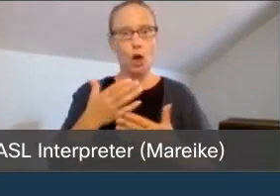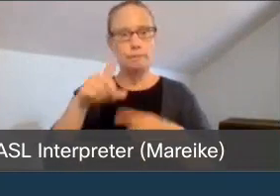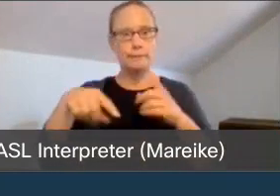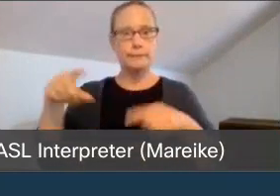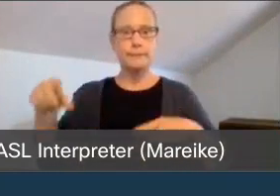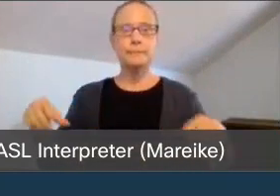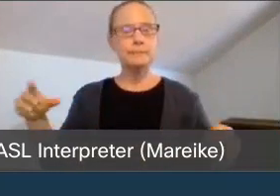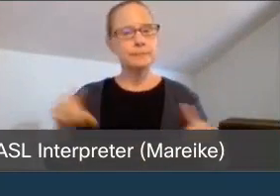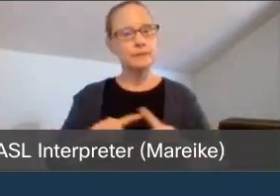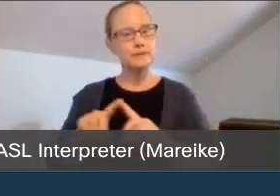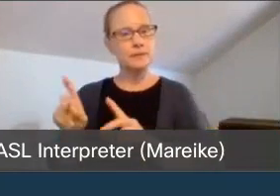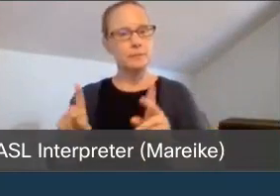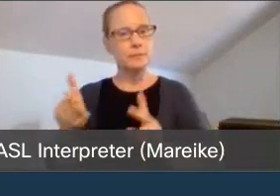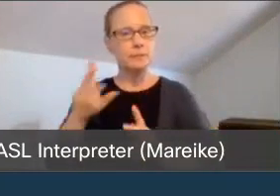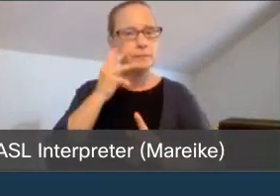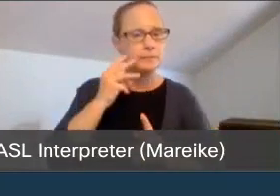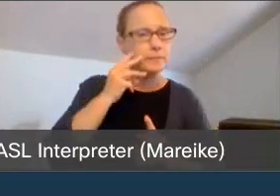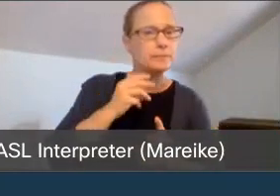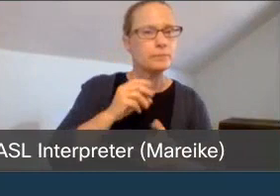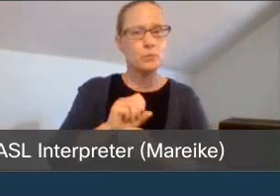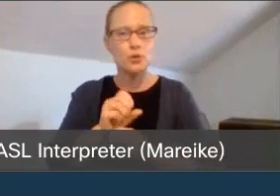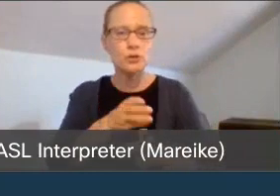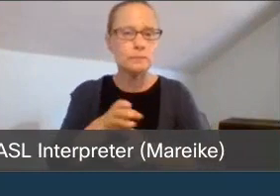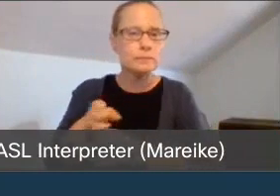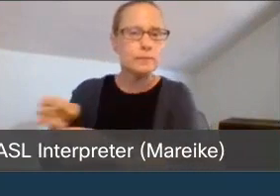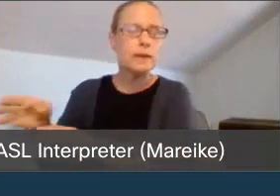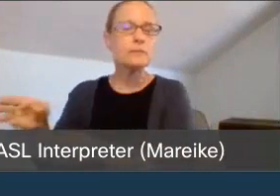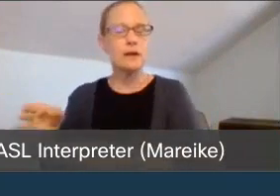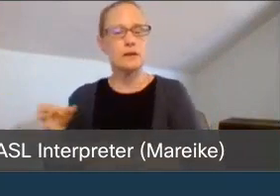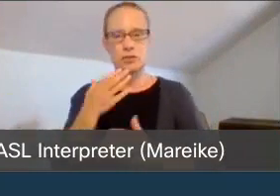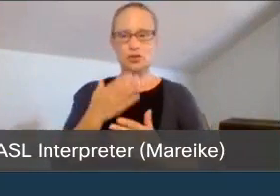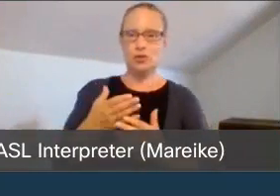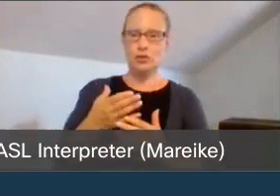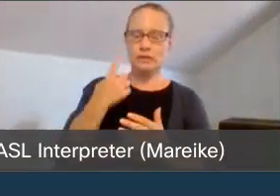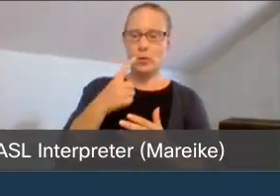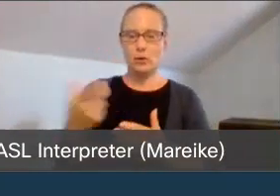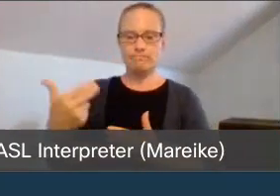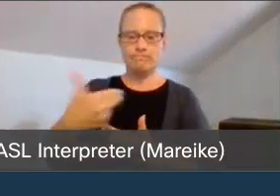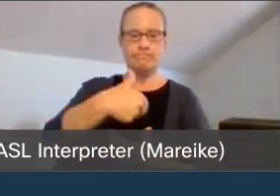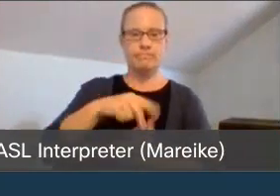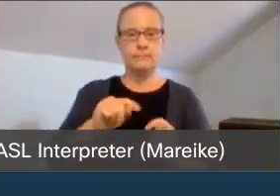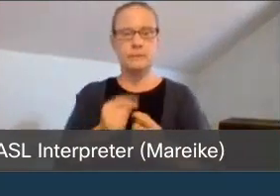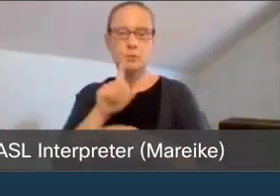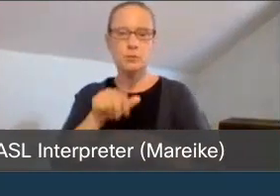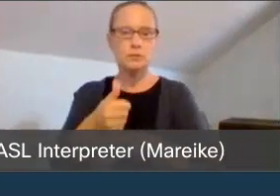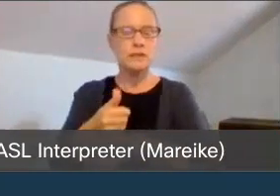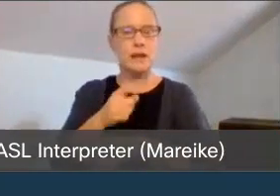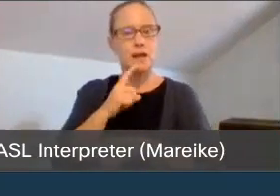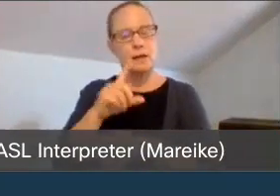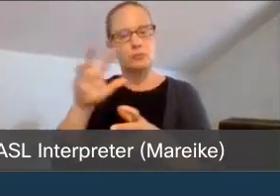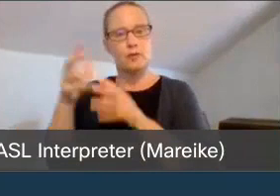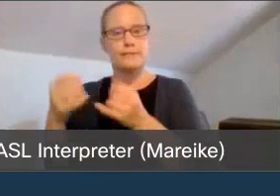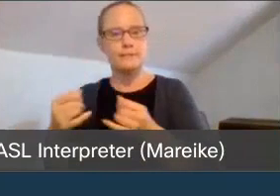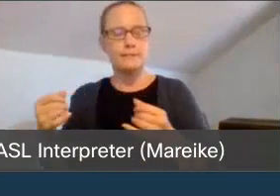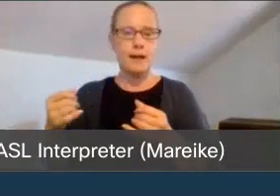of folks that is going to be real important for your community when looking at setting up the 988 and crisis